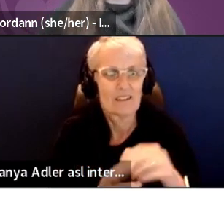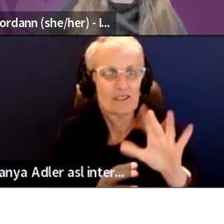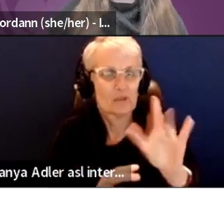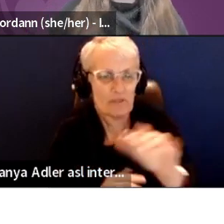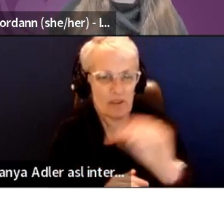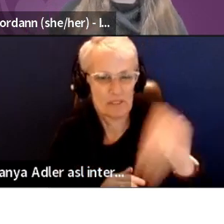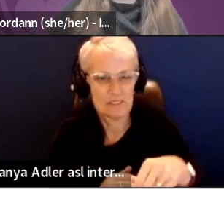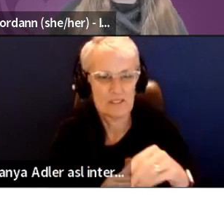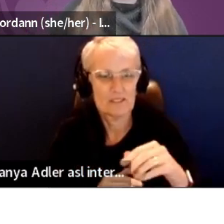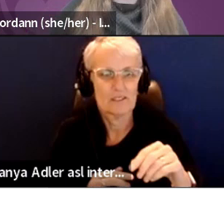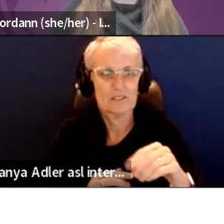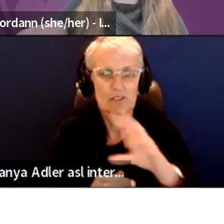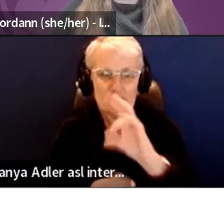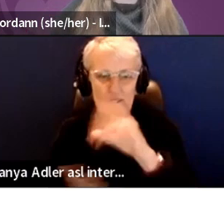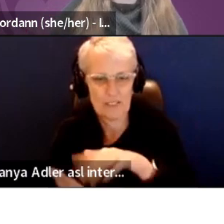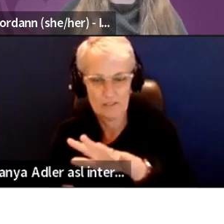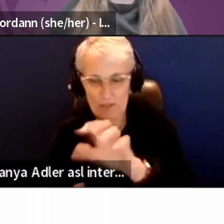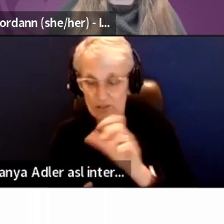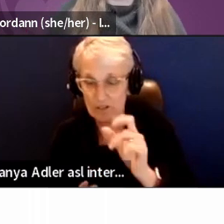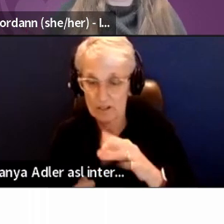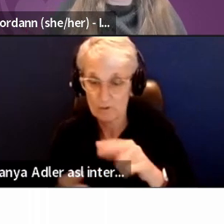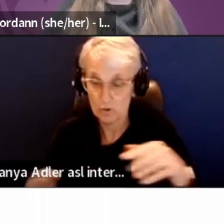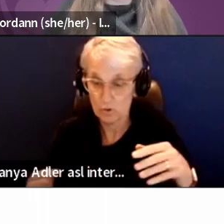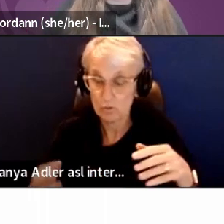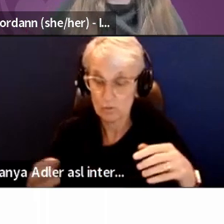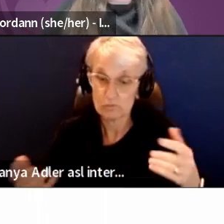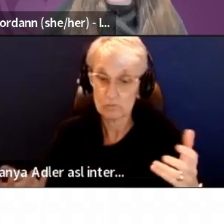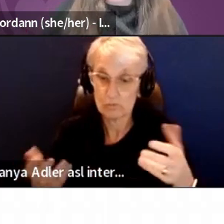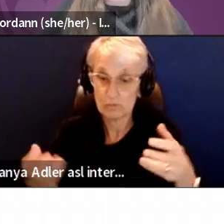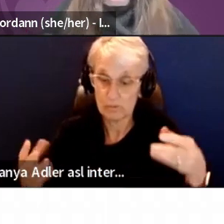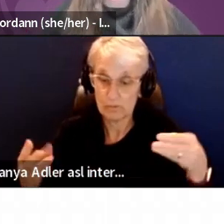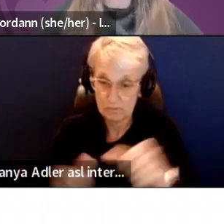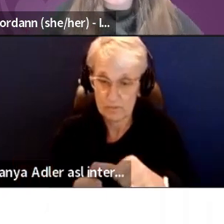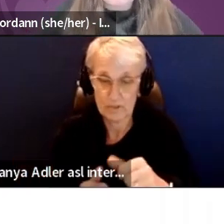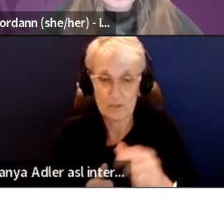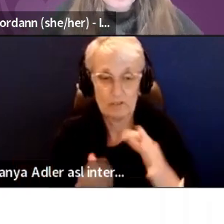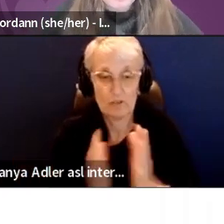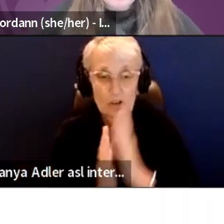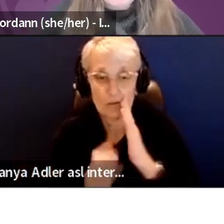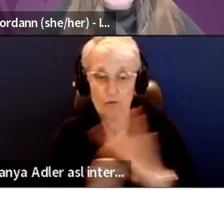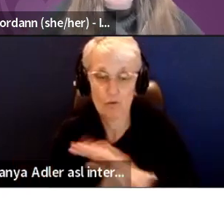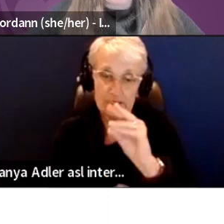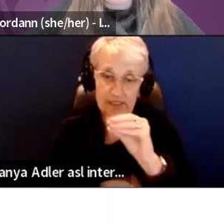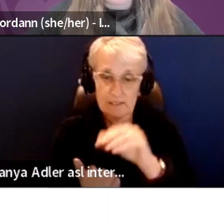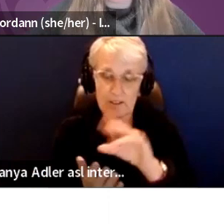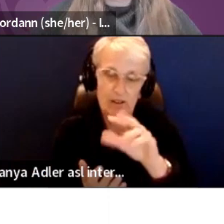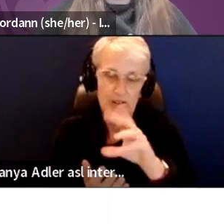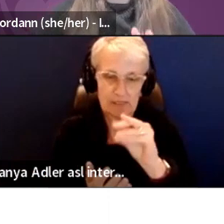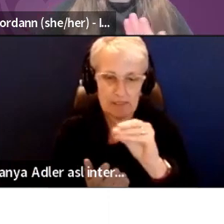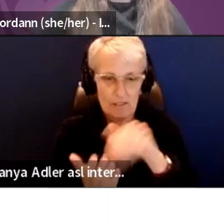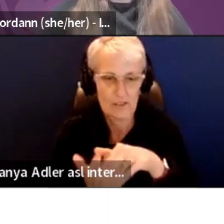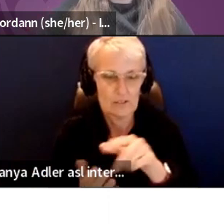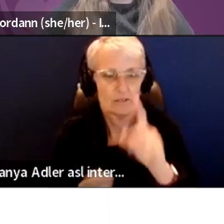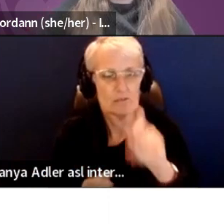again, $7,500 if you're matching the seed funding, or if you've requested the full amount, you have to